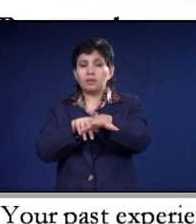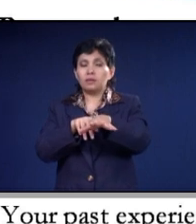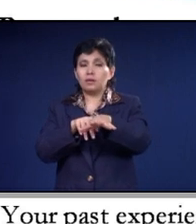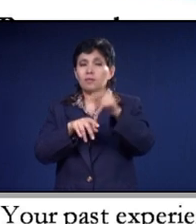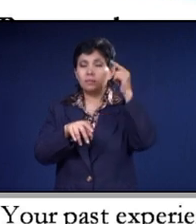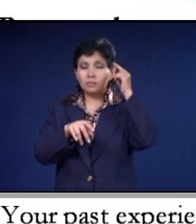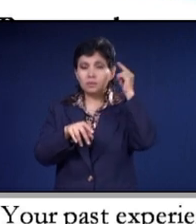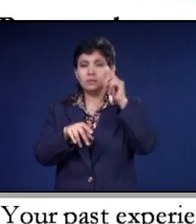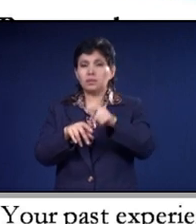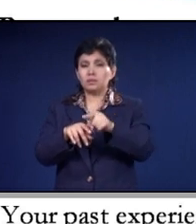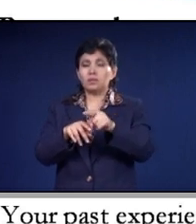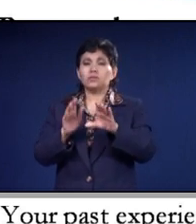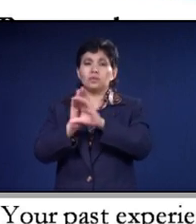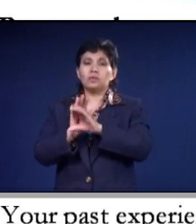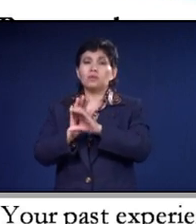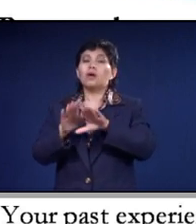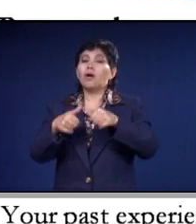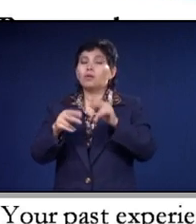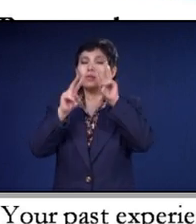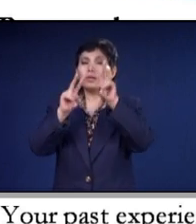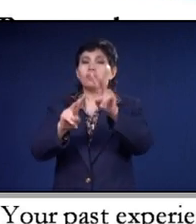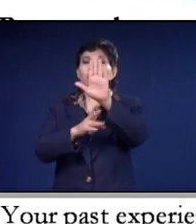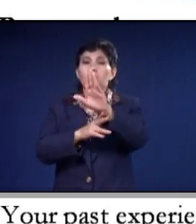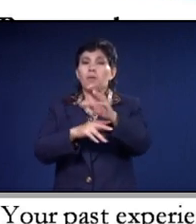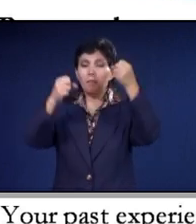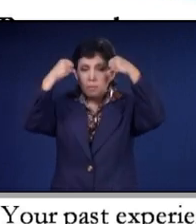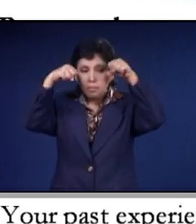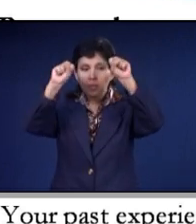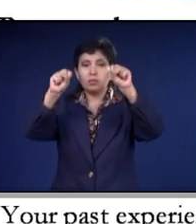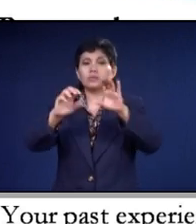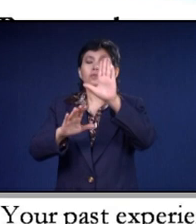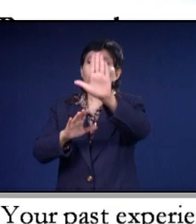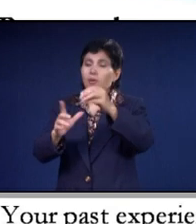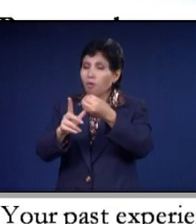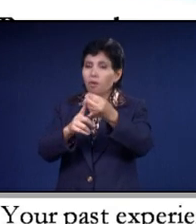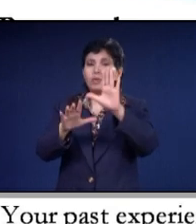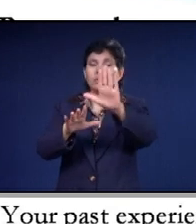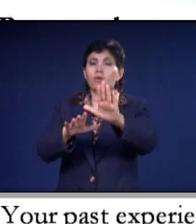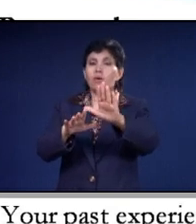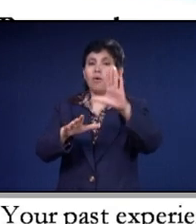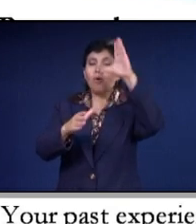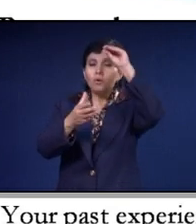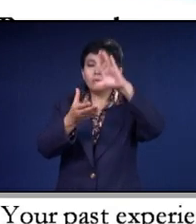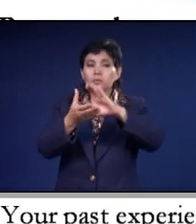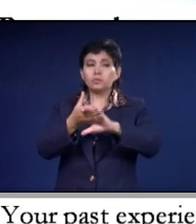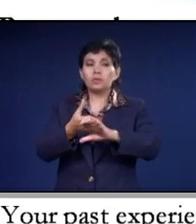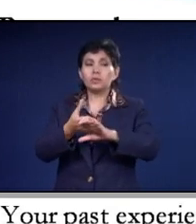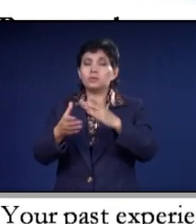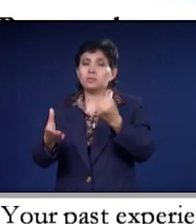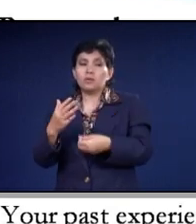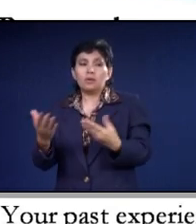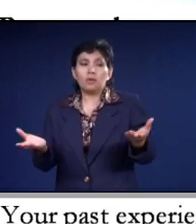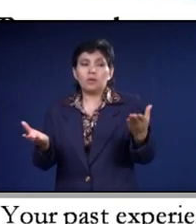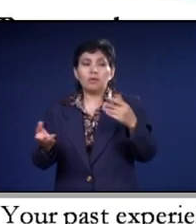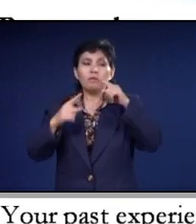schema. Let's say your employer. How do you see your employer or your spouse? Or the famous one that we